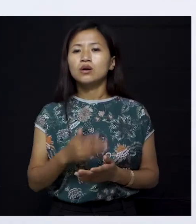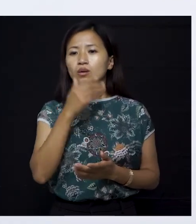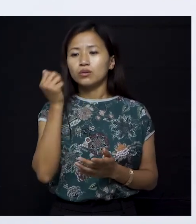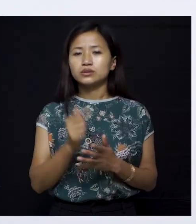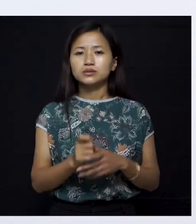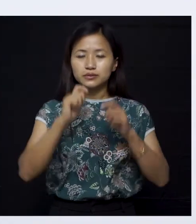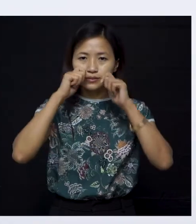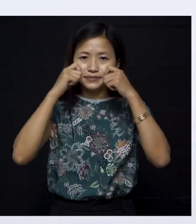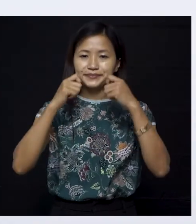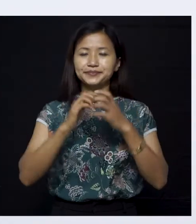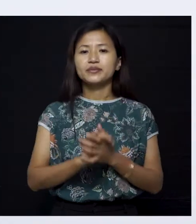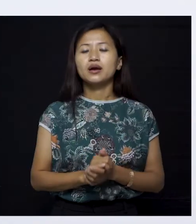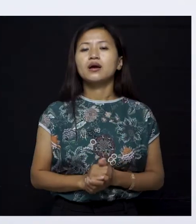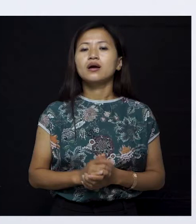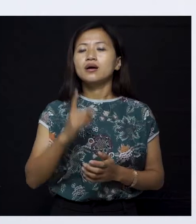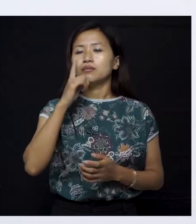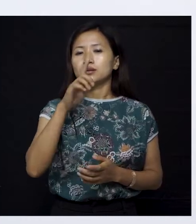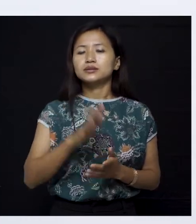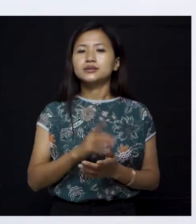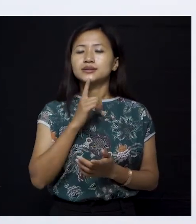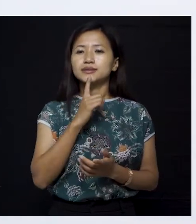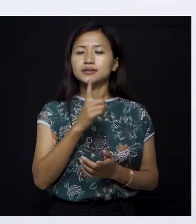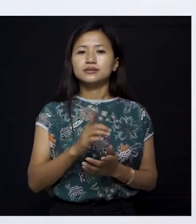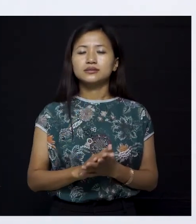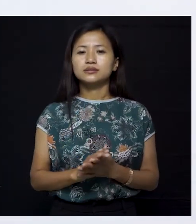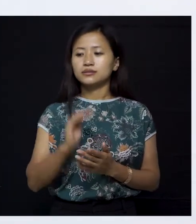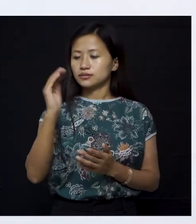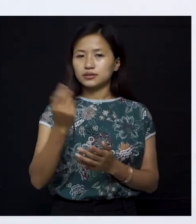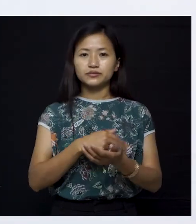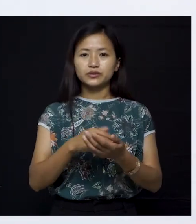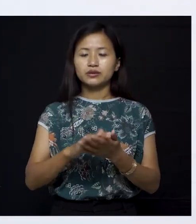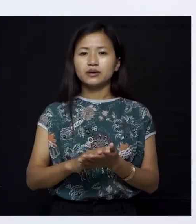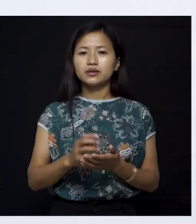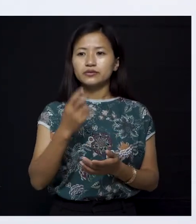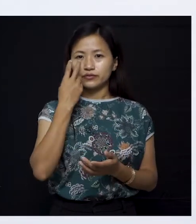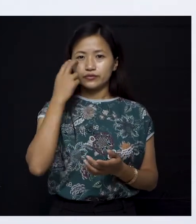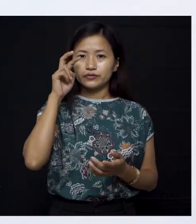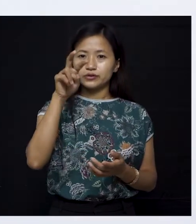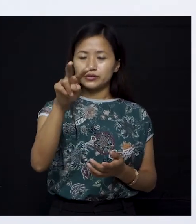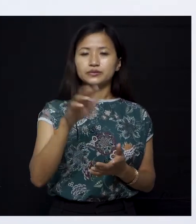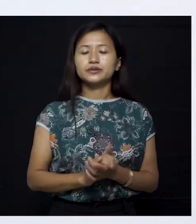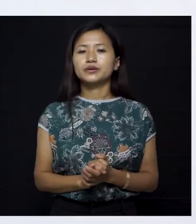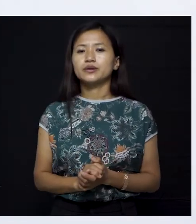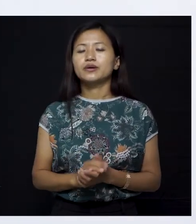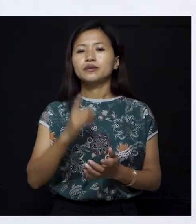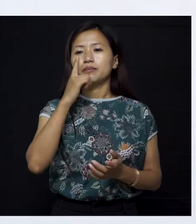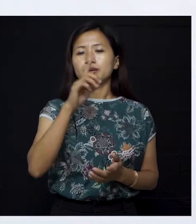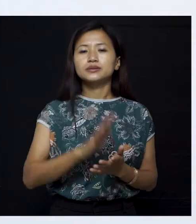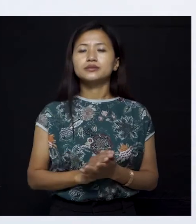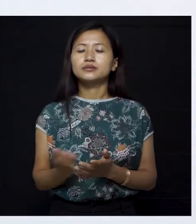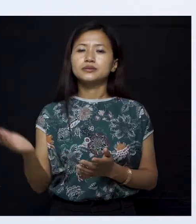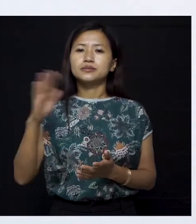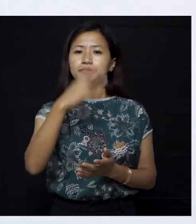And it was because the mother had seen something. I've written vision here, right? Moria came mourning,